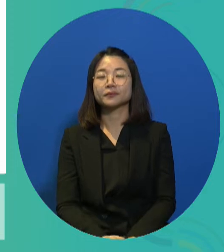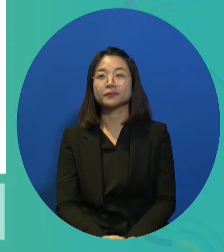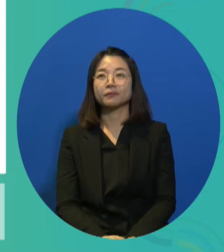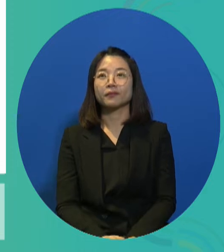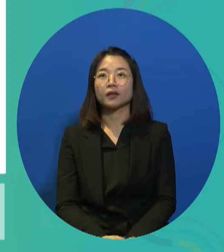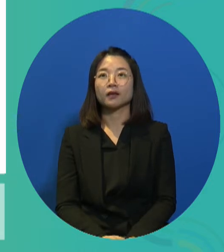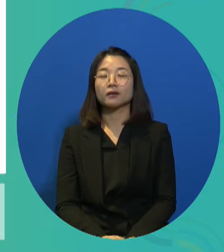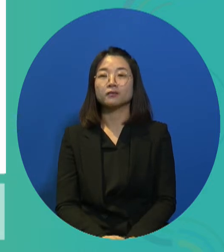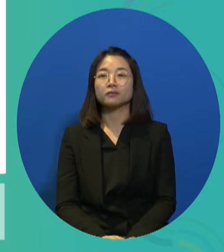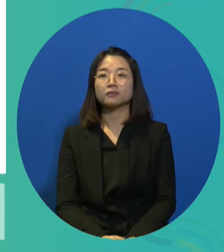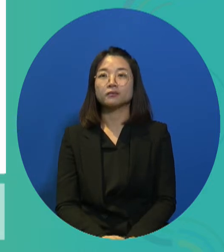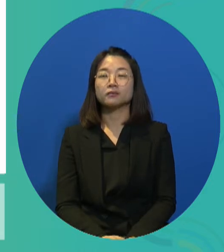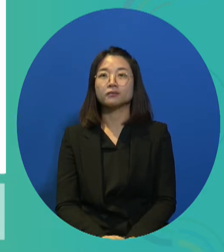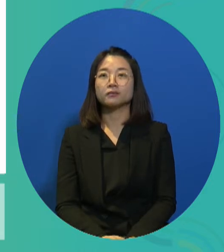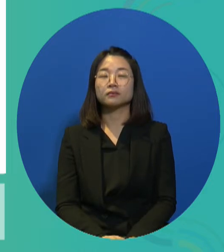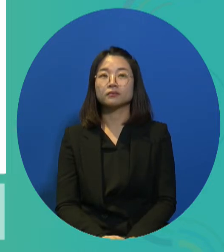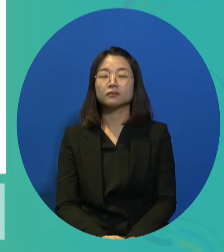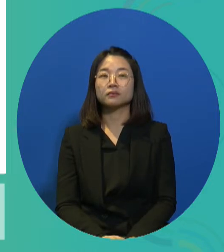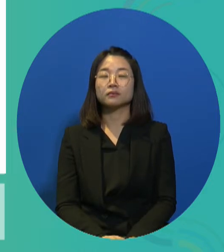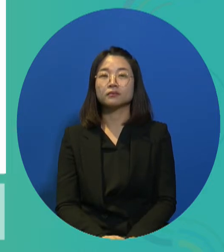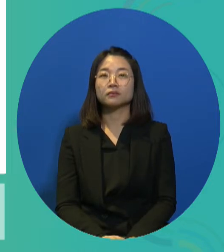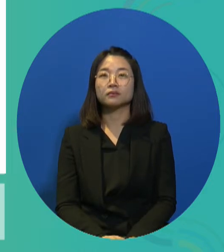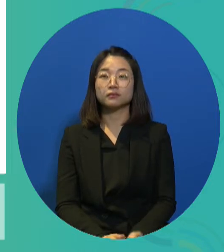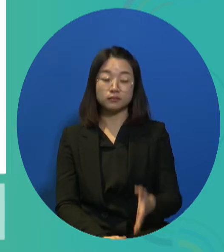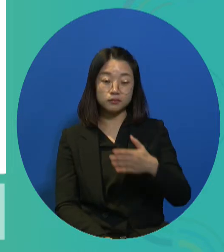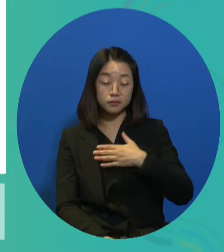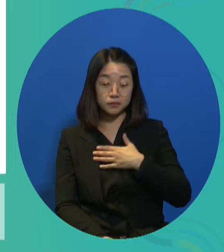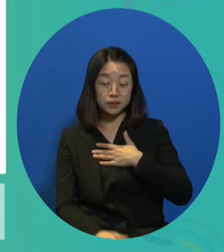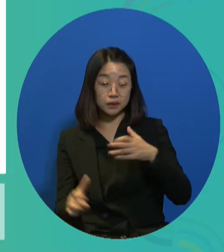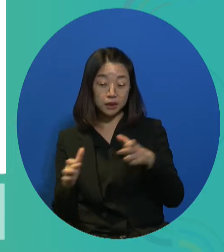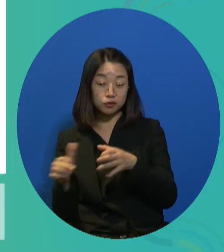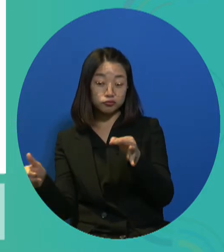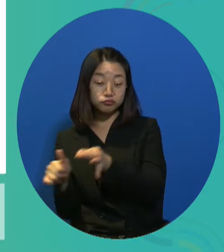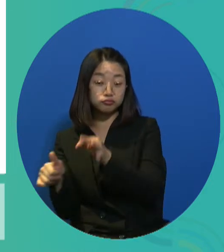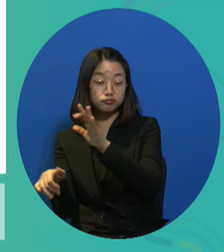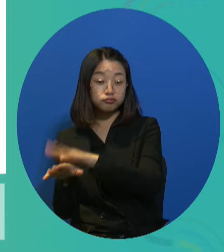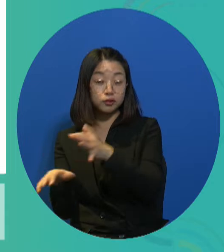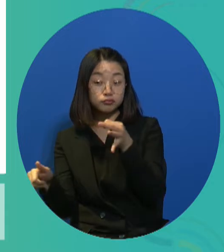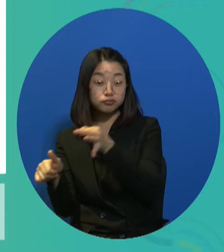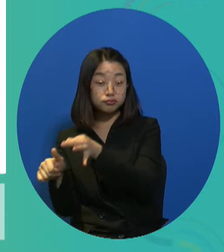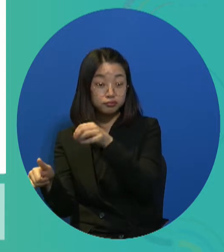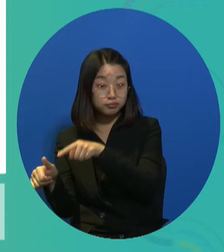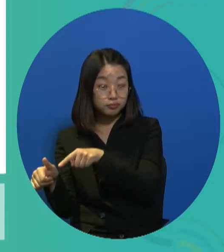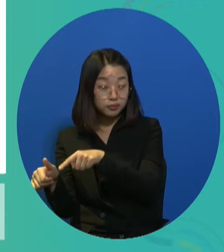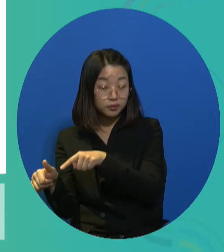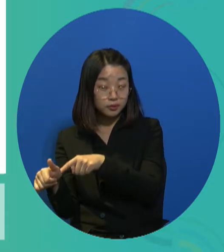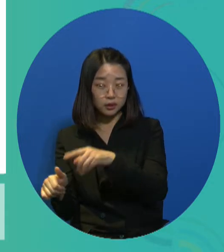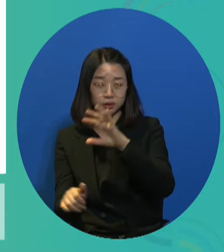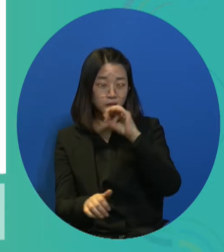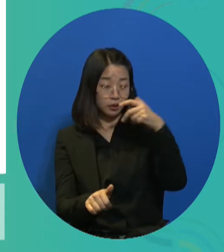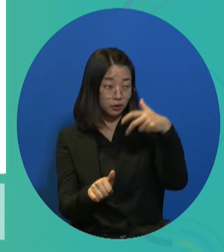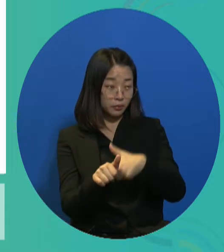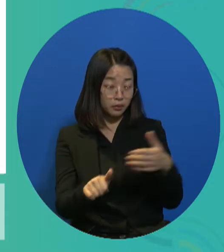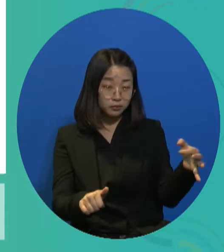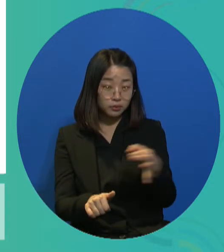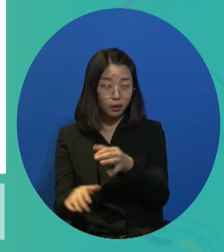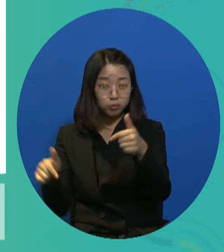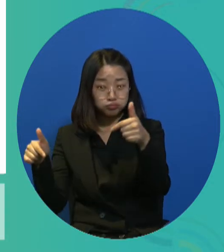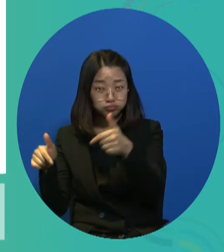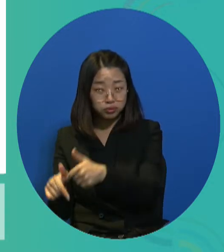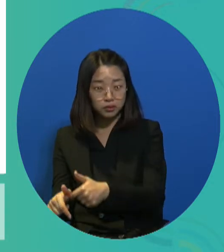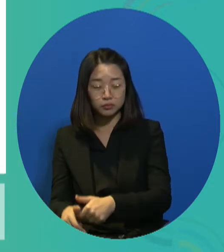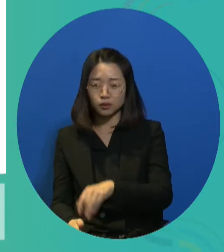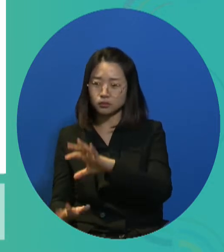suicides after wrongful cuts to benefits. Being disabled has become a full-time job, where there are